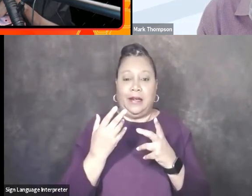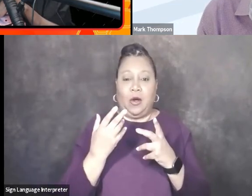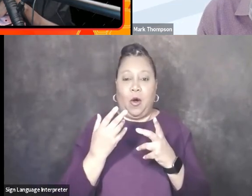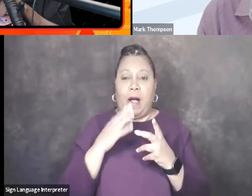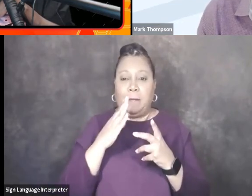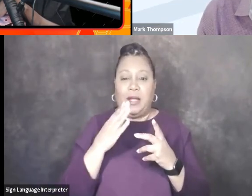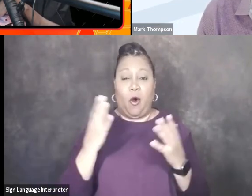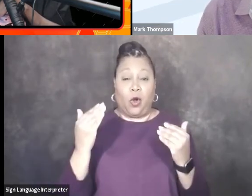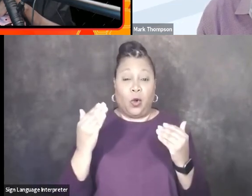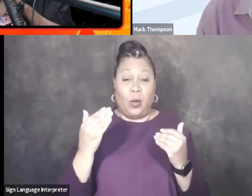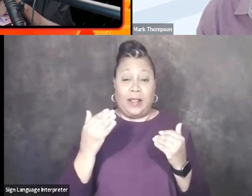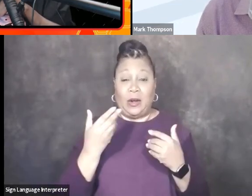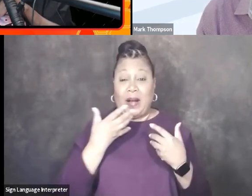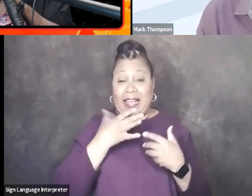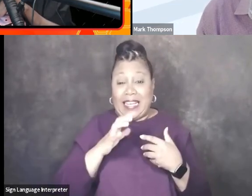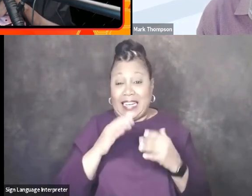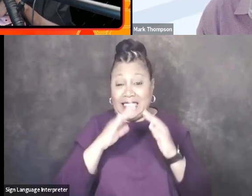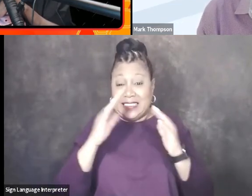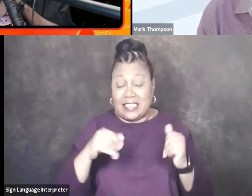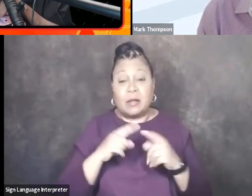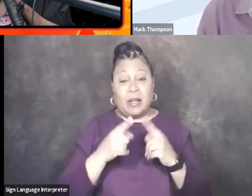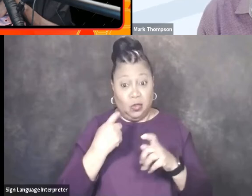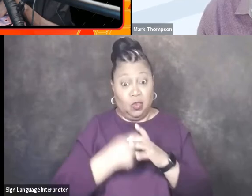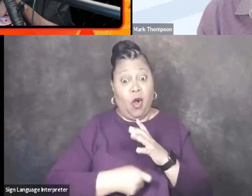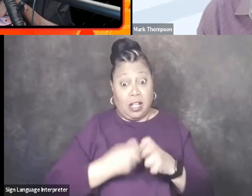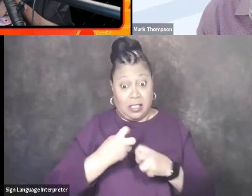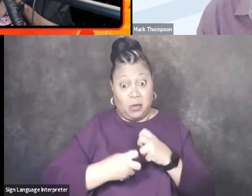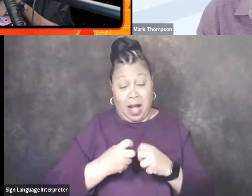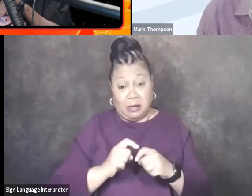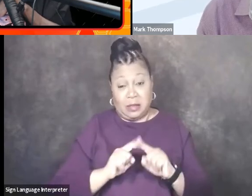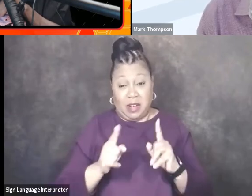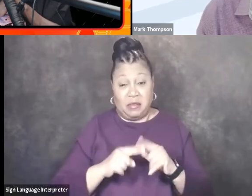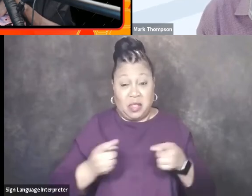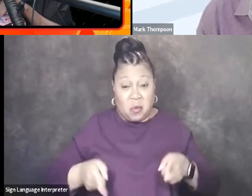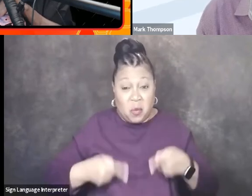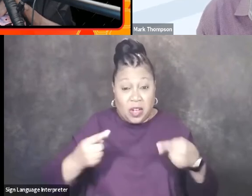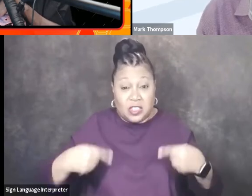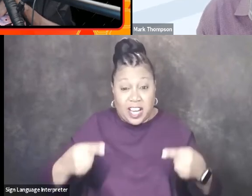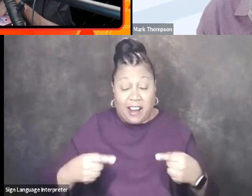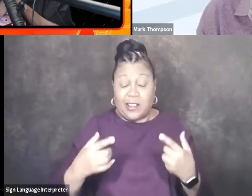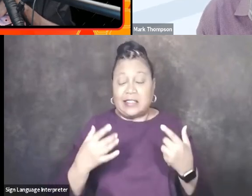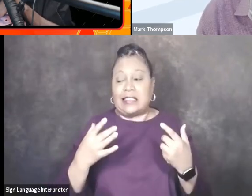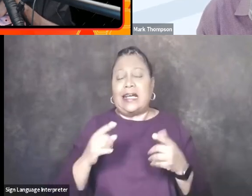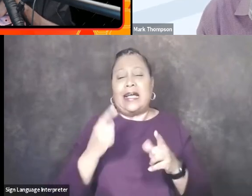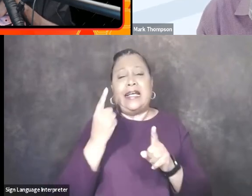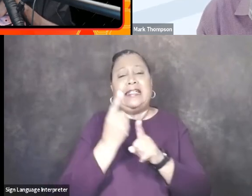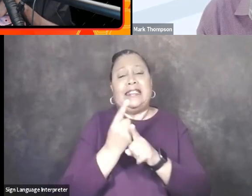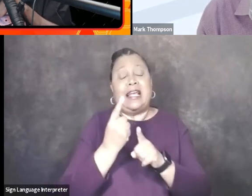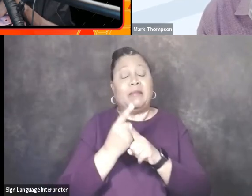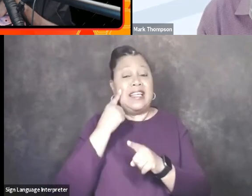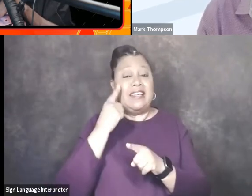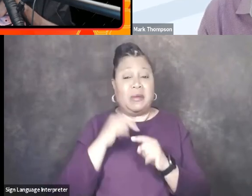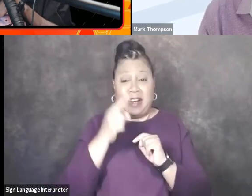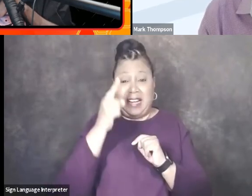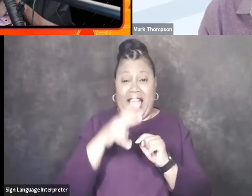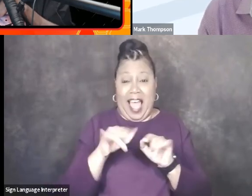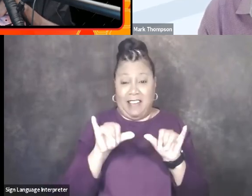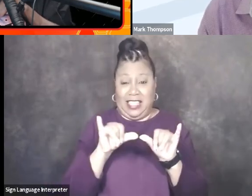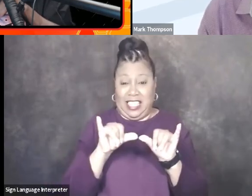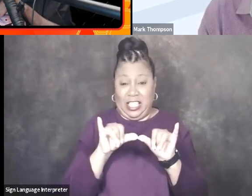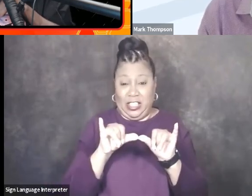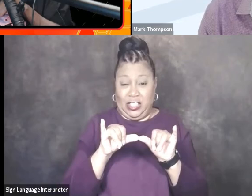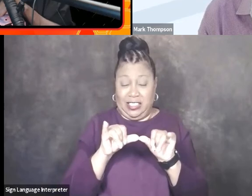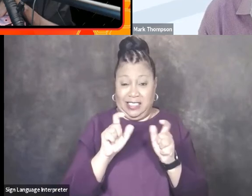cooling system. But they do cause problems, obviously, for wheelchairs. Typically, if they're only about half an inch